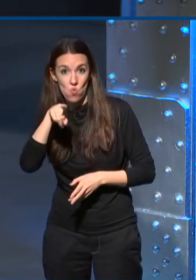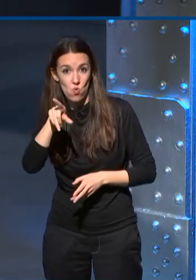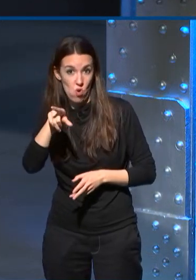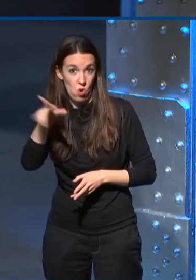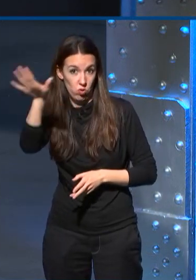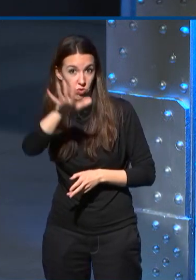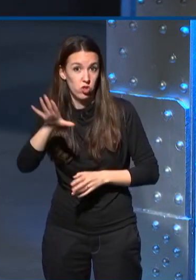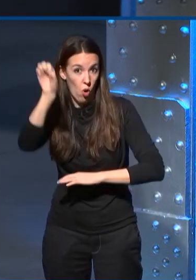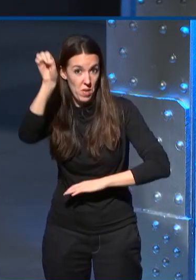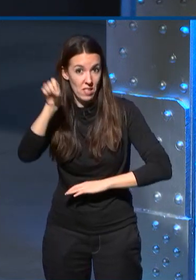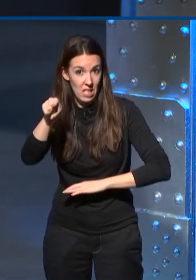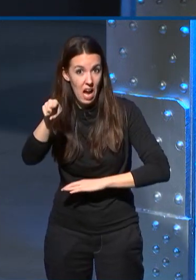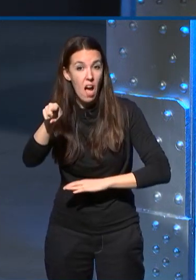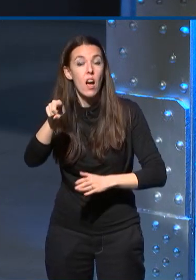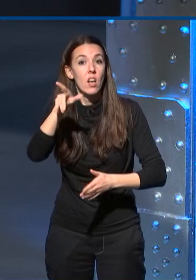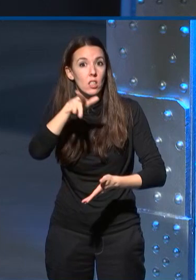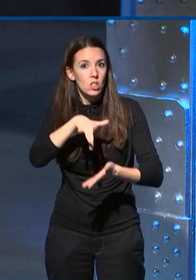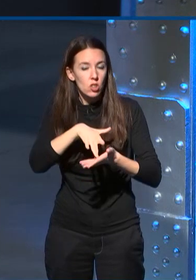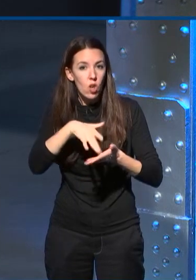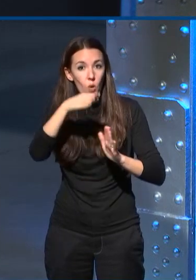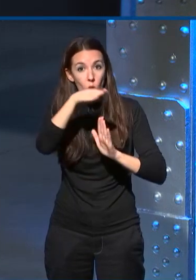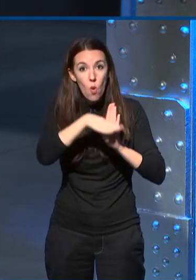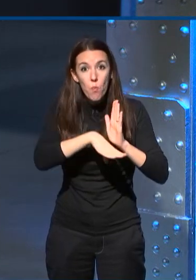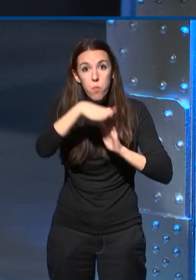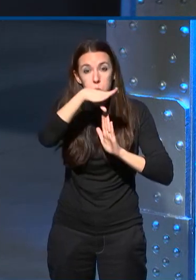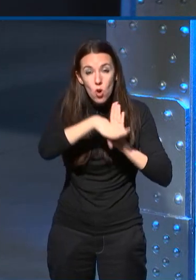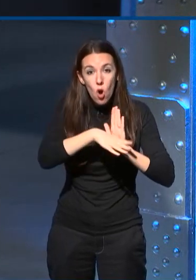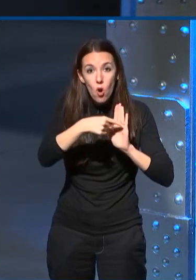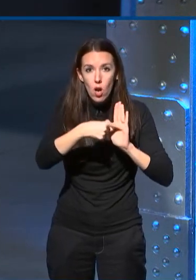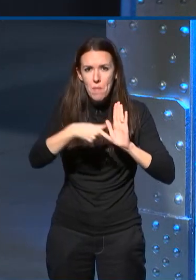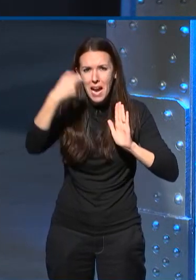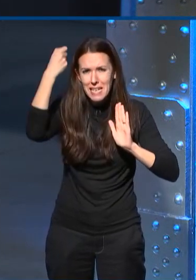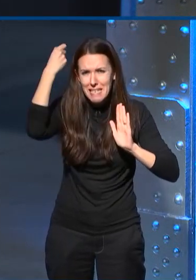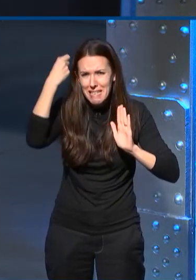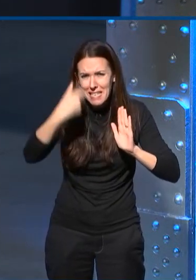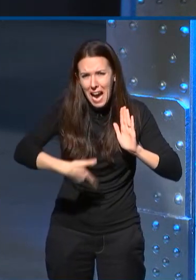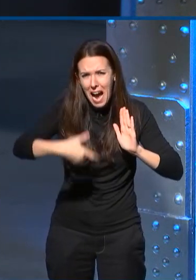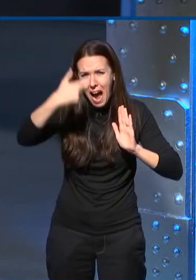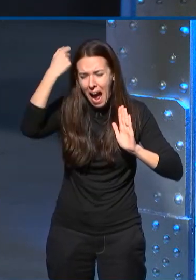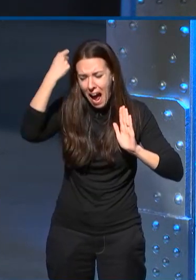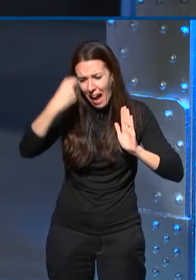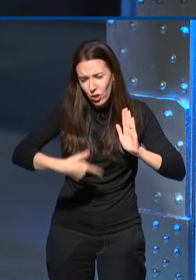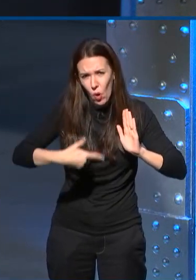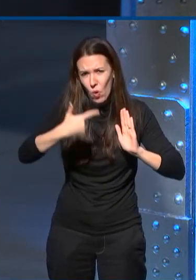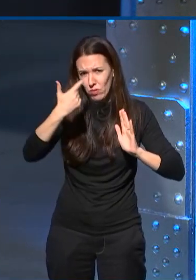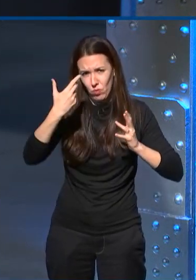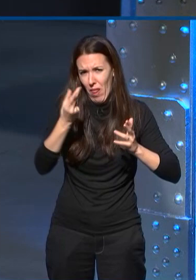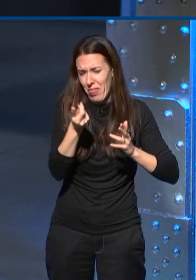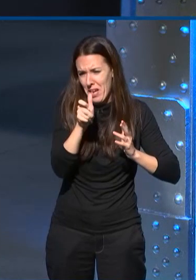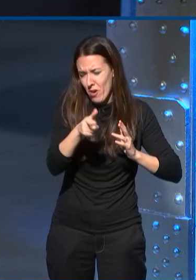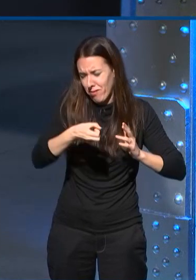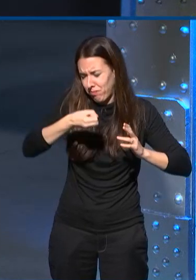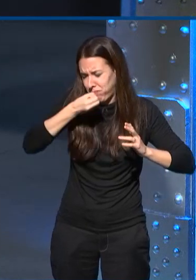enconada la situación y el programa Apolo fue un programa carísimo, que costó muchísimo dinero, ahora veremos